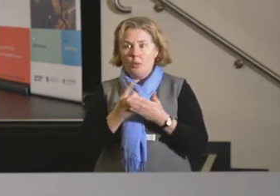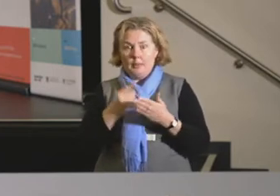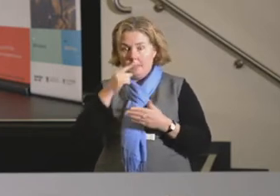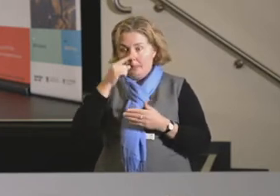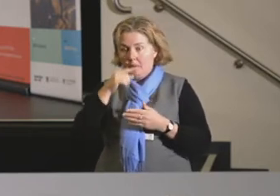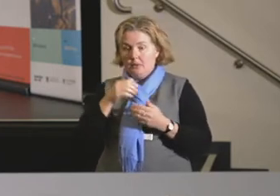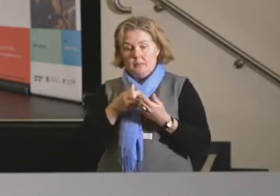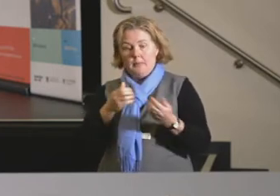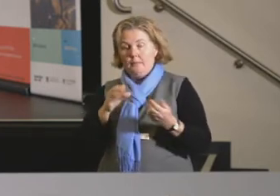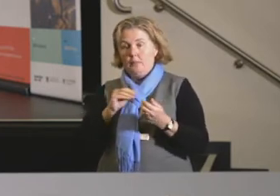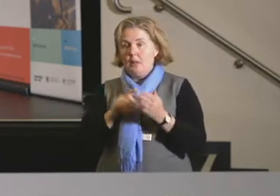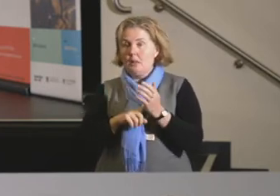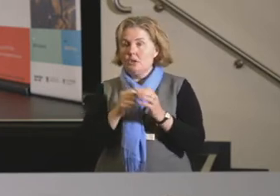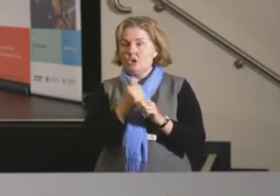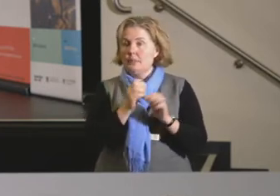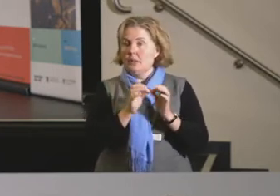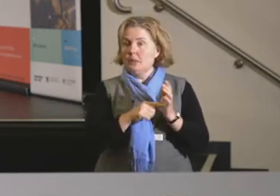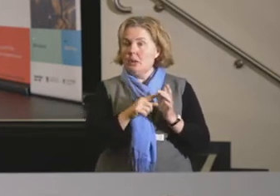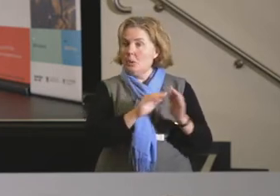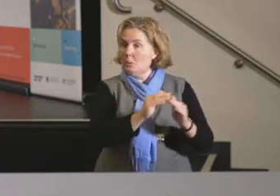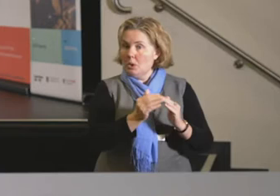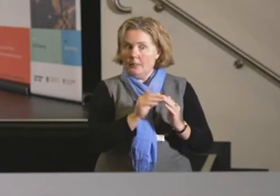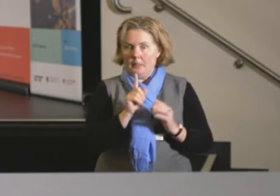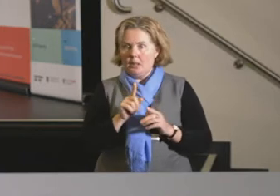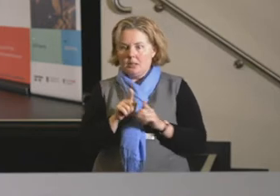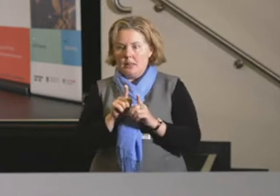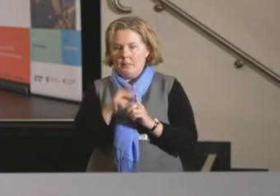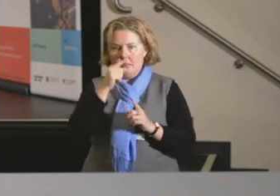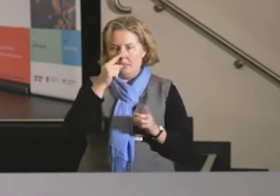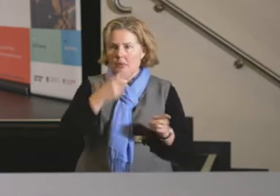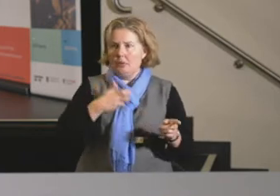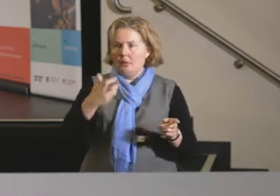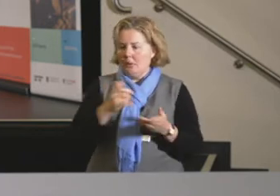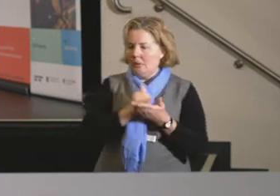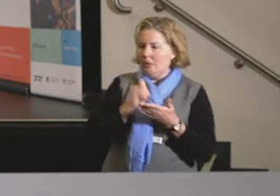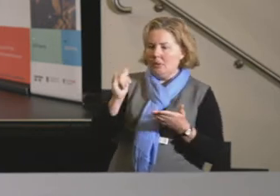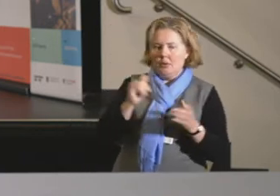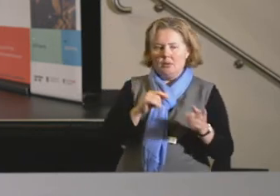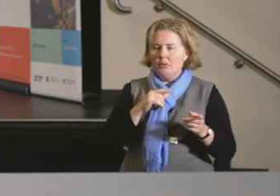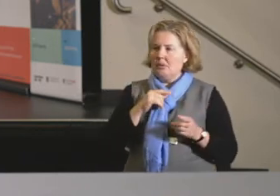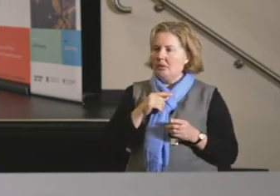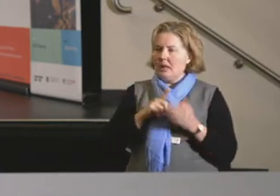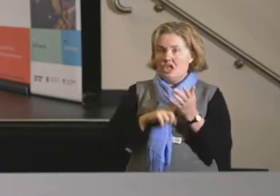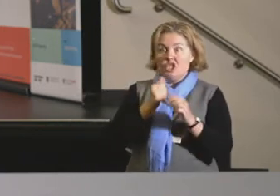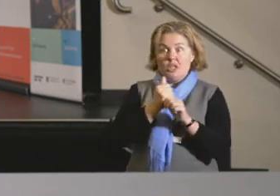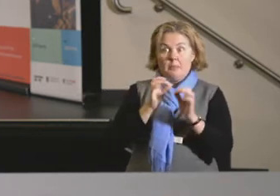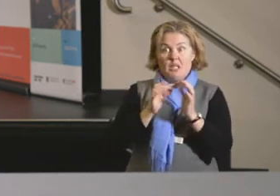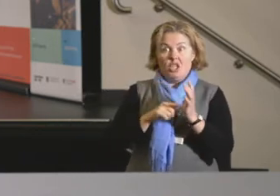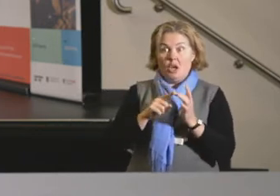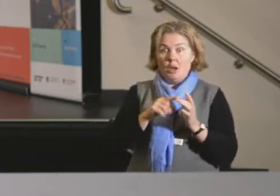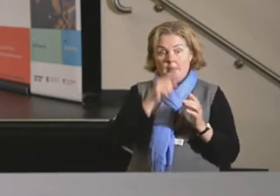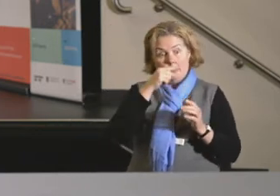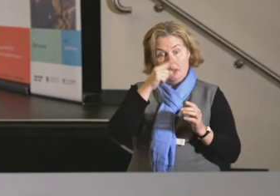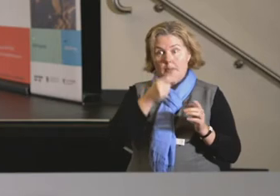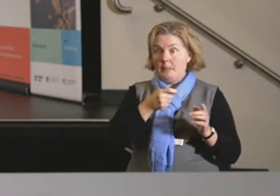So it was people saying, well, why is all that, why is the money being spent that will predominantly go on white, cisgender,